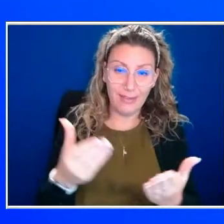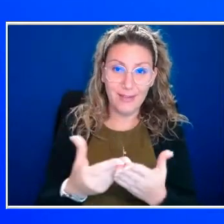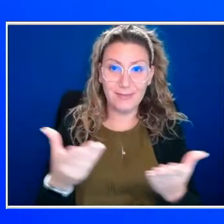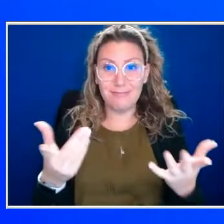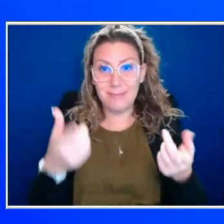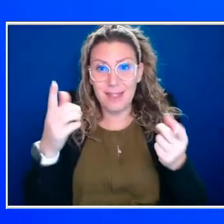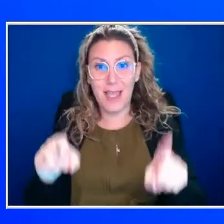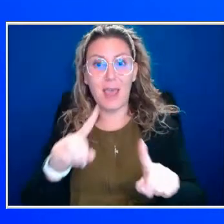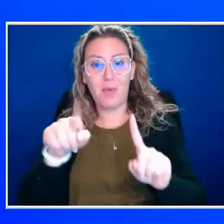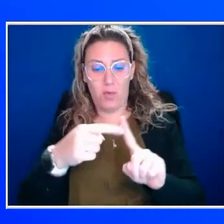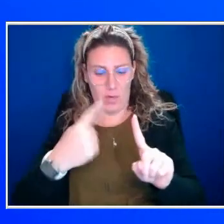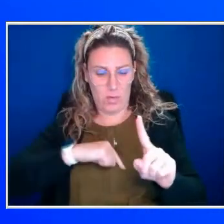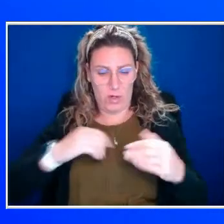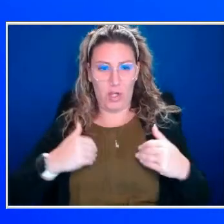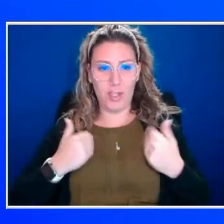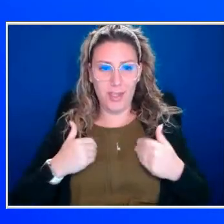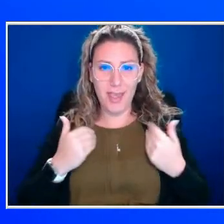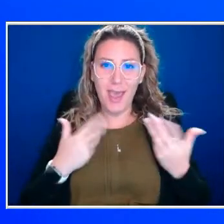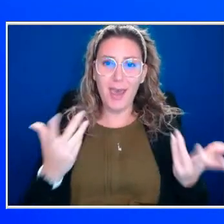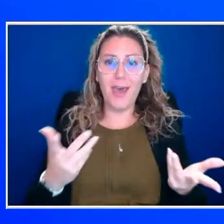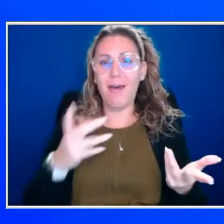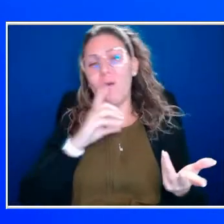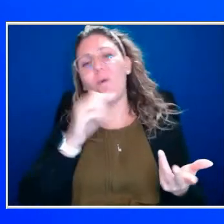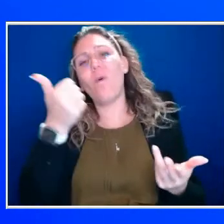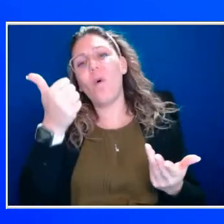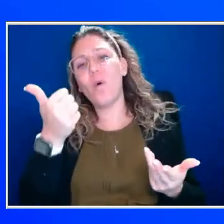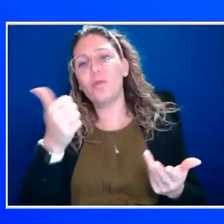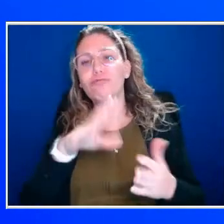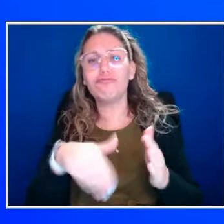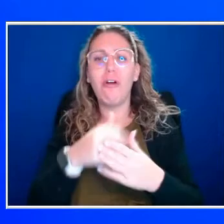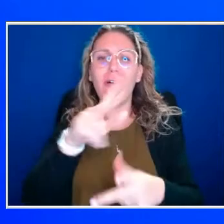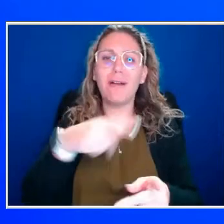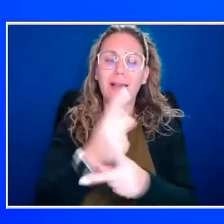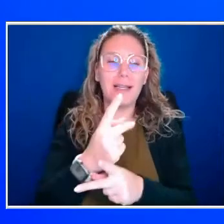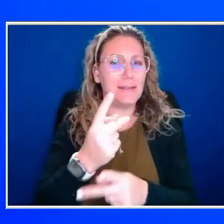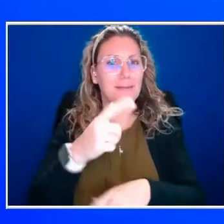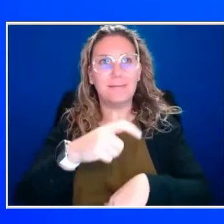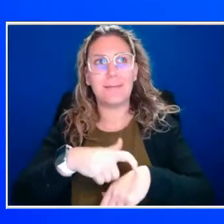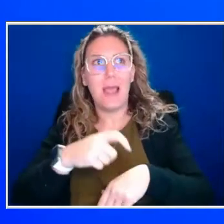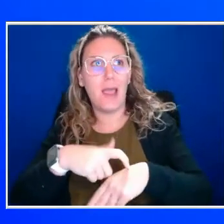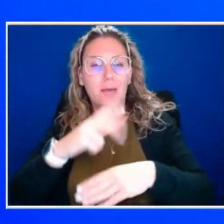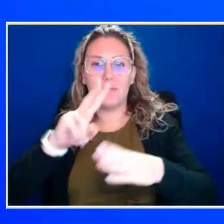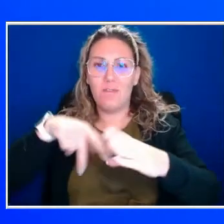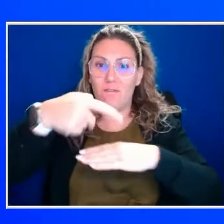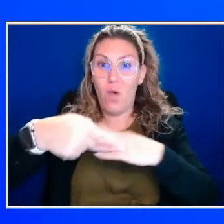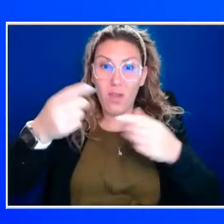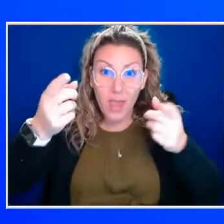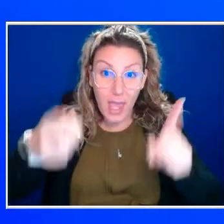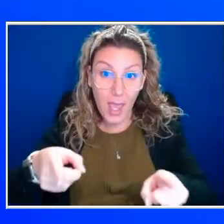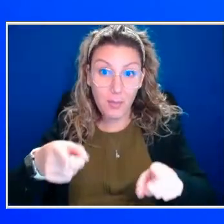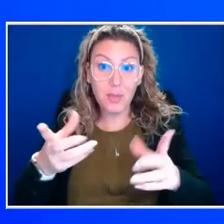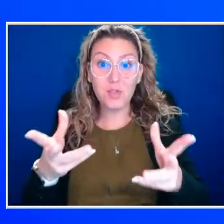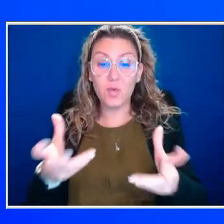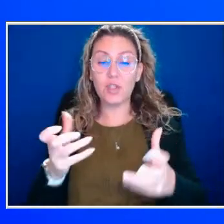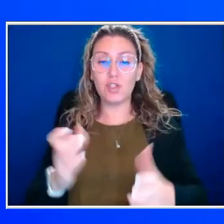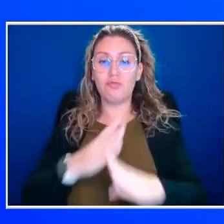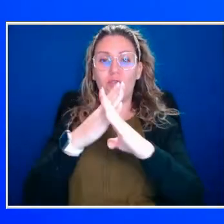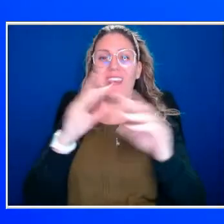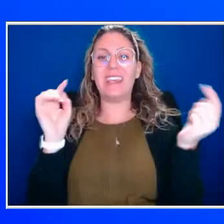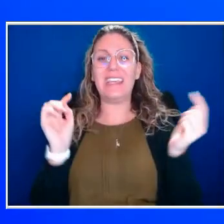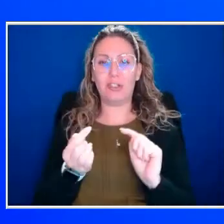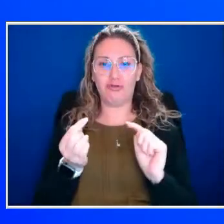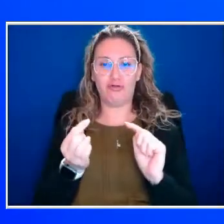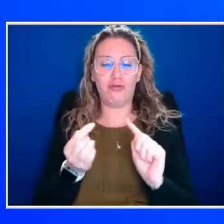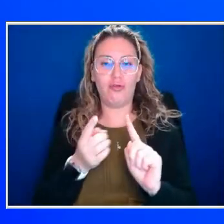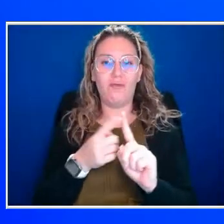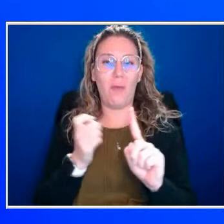young, they happen when we're older, they happen at all kinds of times. Falling happens. We want to try to prevent the injury that may result. And